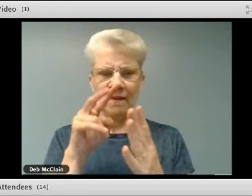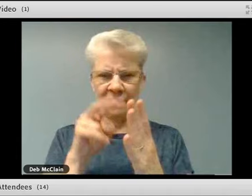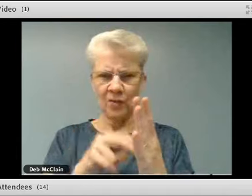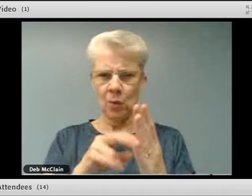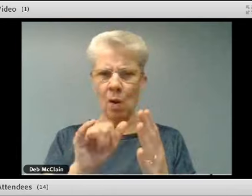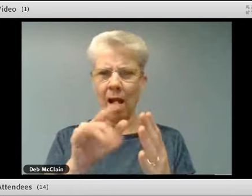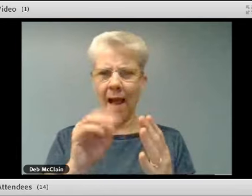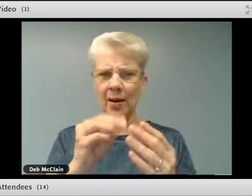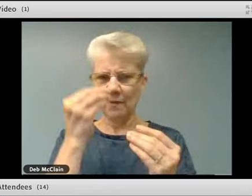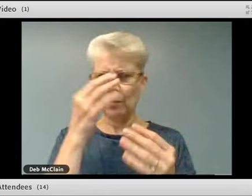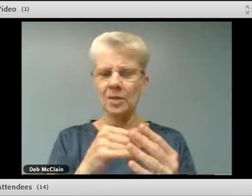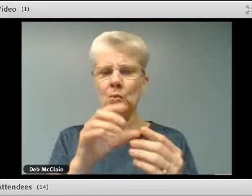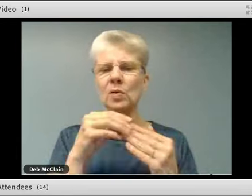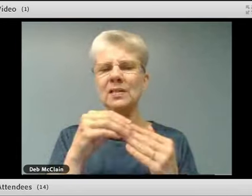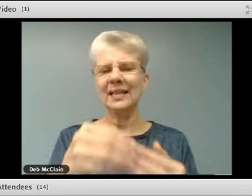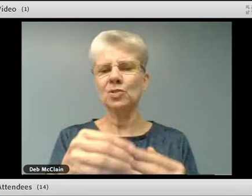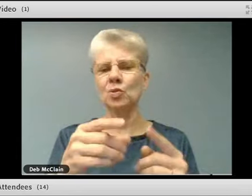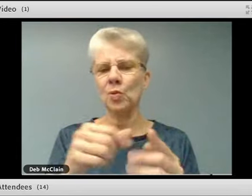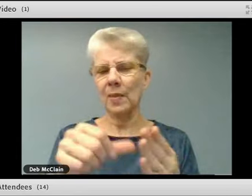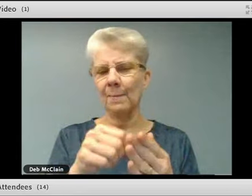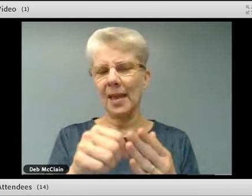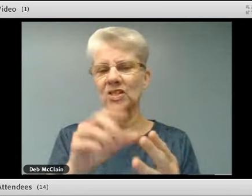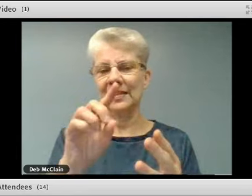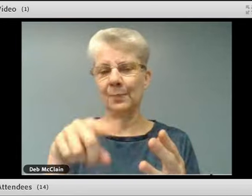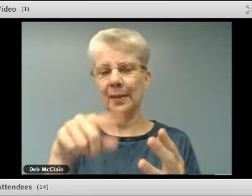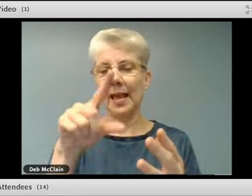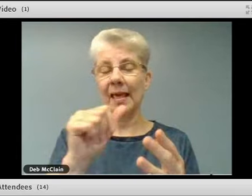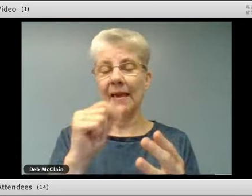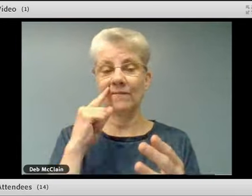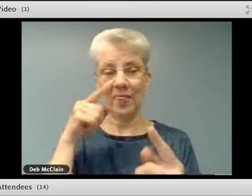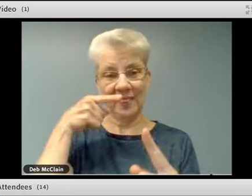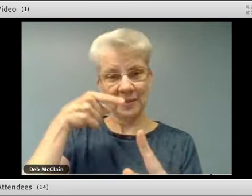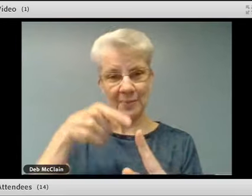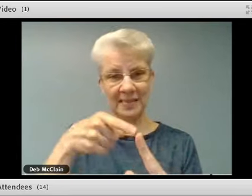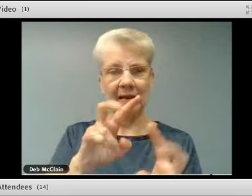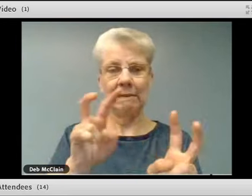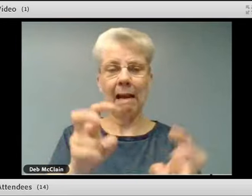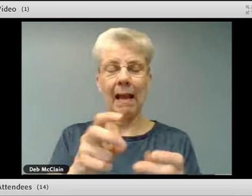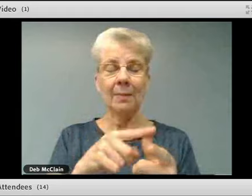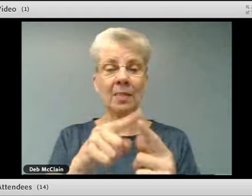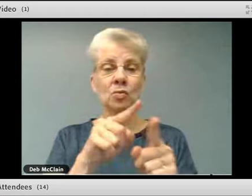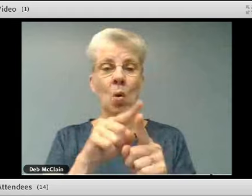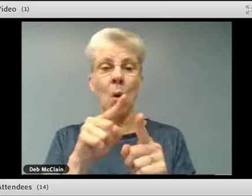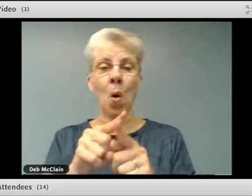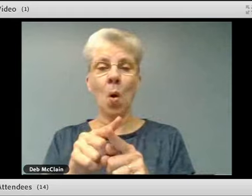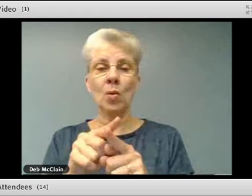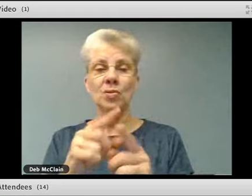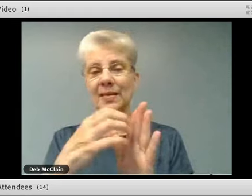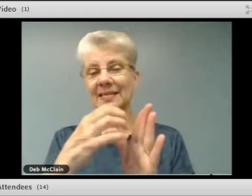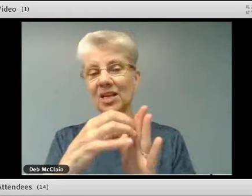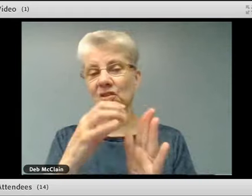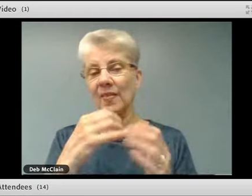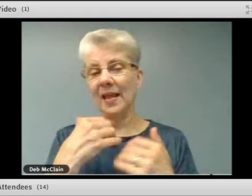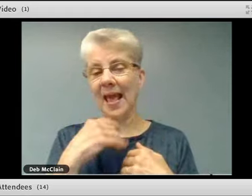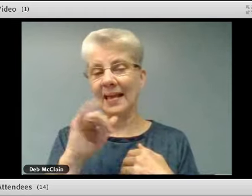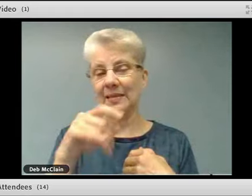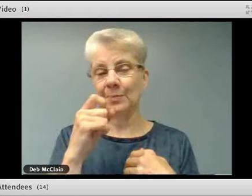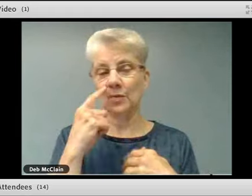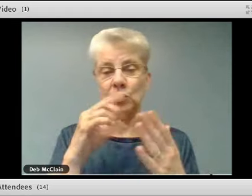in DPLA for that item. And then there's also a little section that has tips for